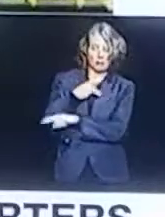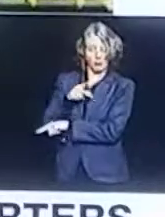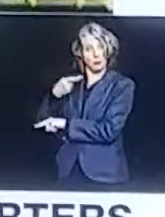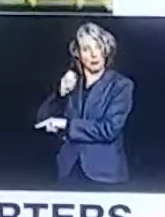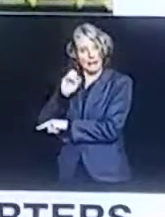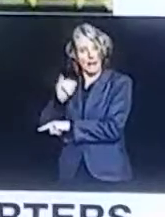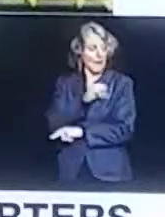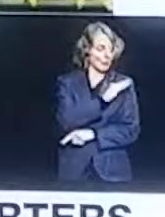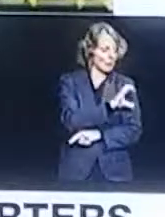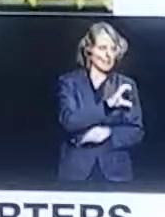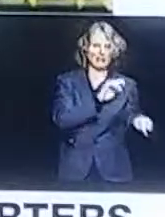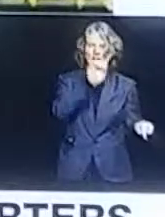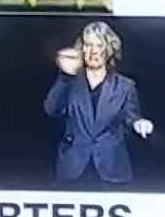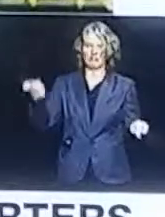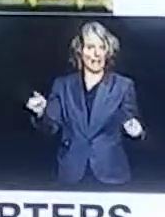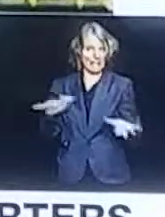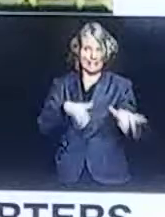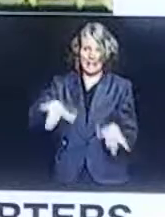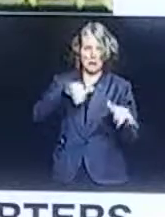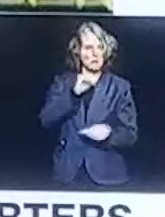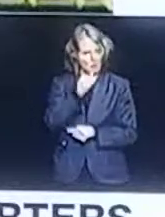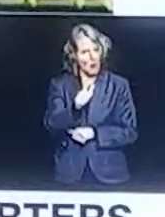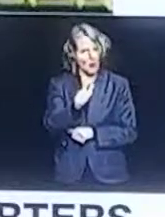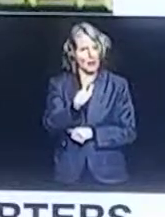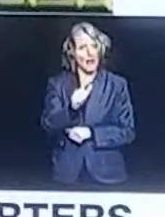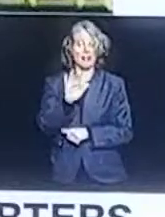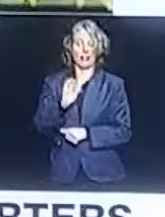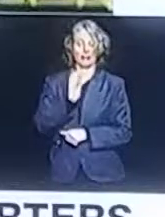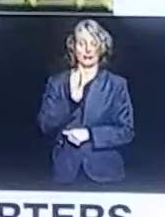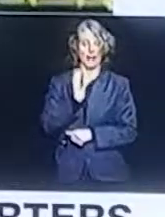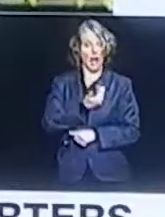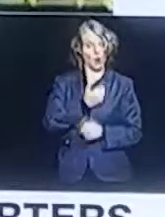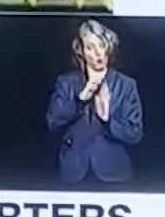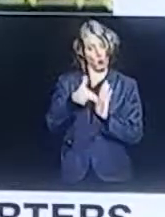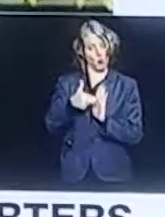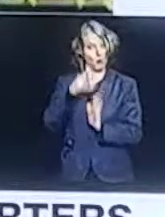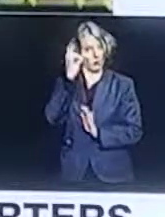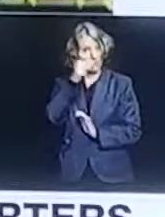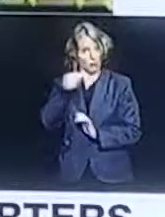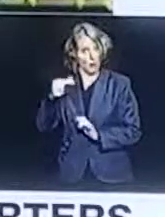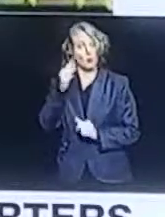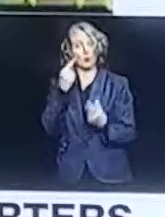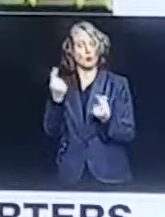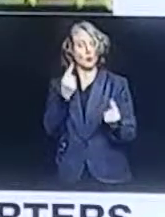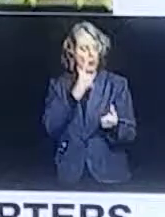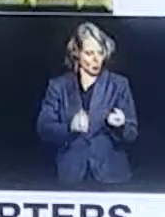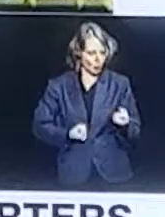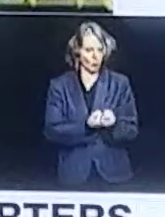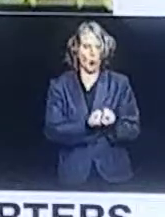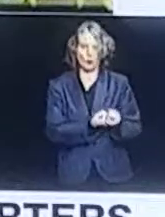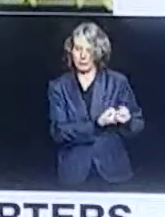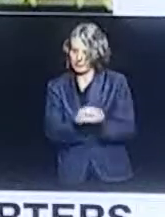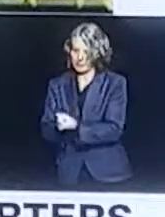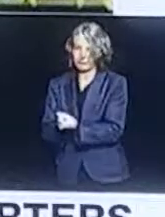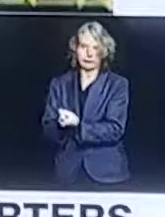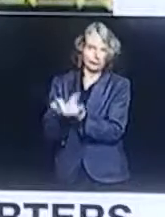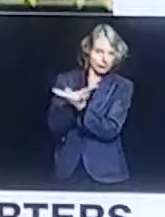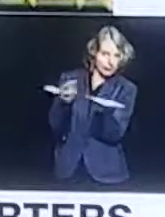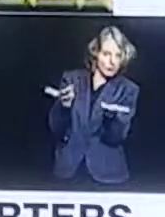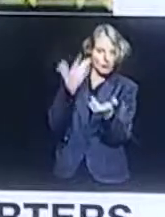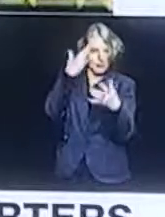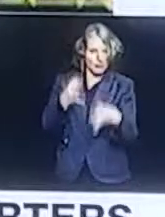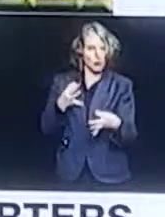British Columbia. And that's why our role as a federal government is to be there to support the provinces and territories through the very